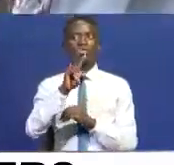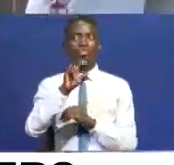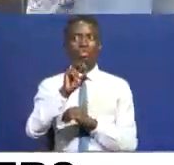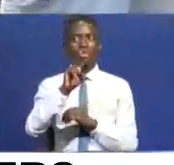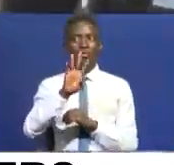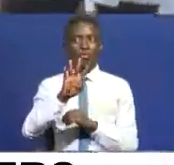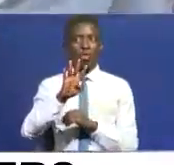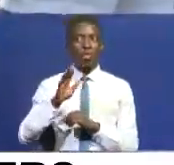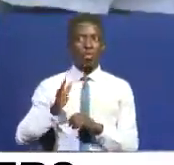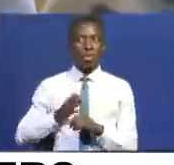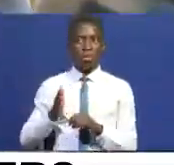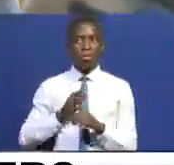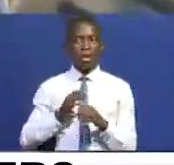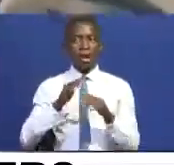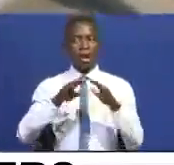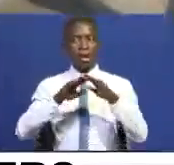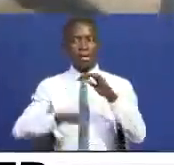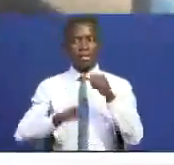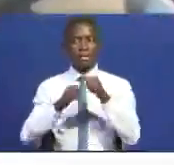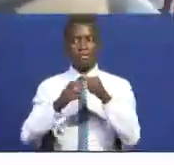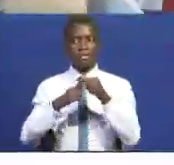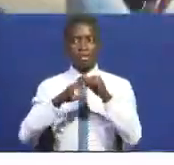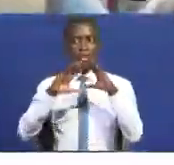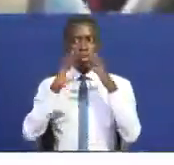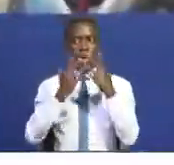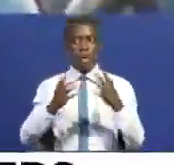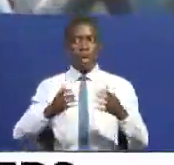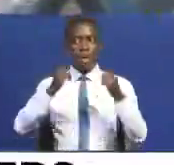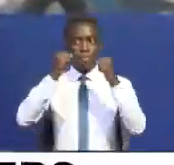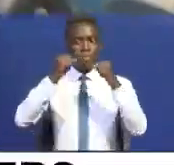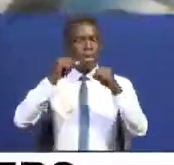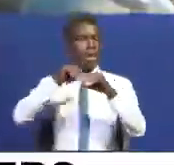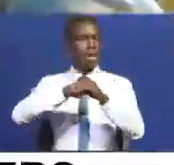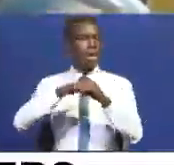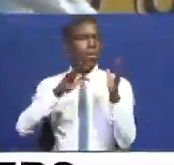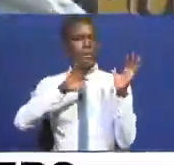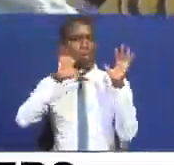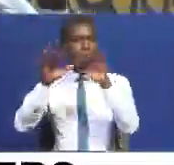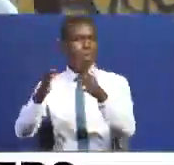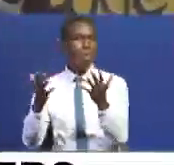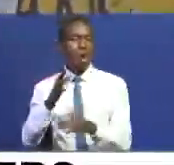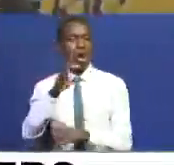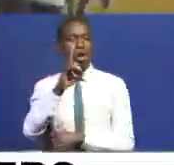FIFA Women Under-17 World Cup, which will be held in October in the Dominican Republic.